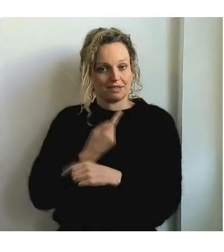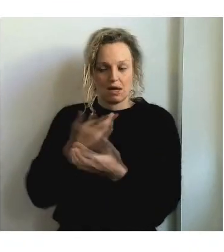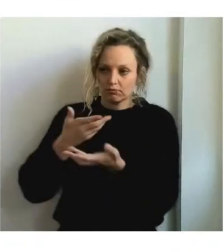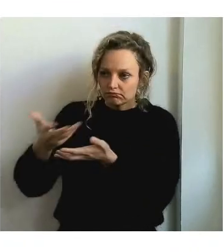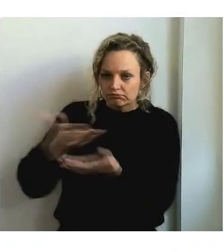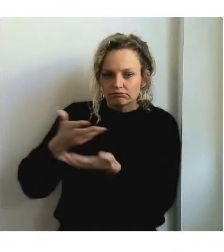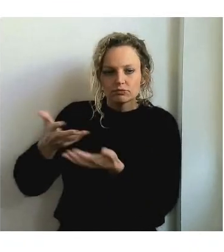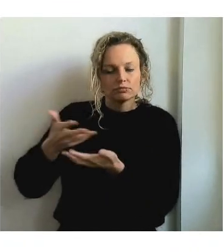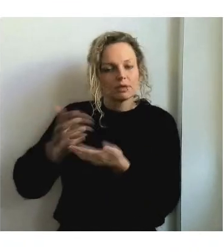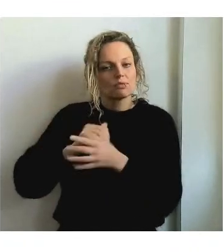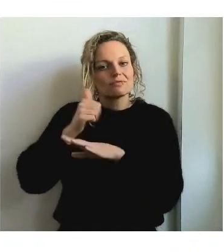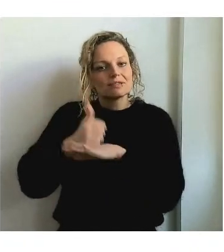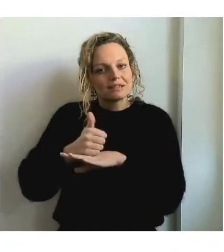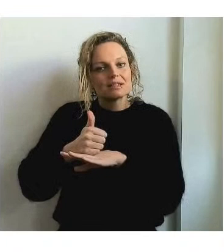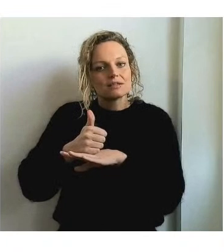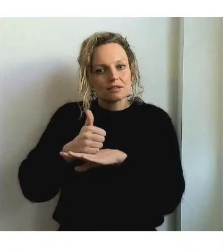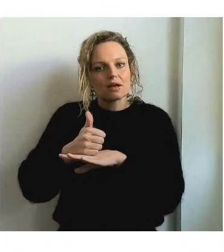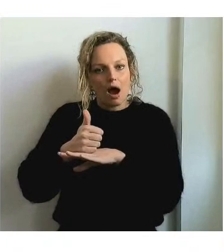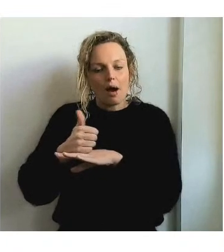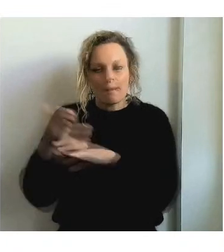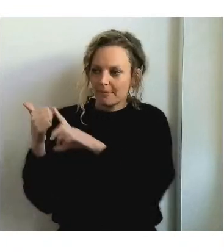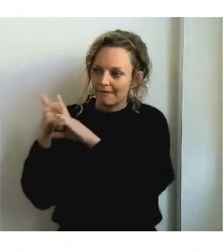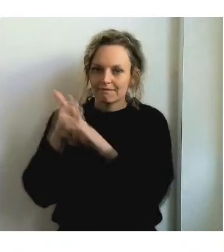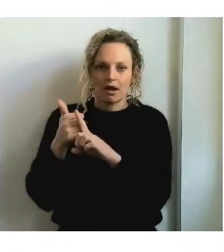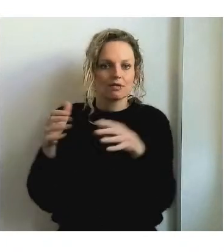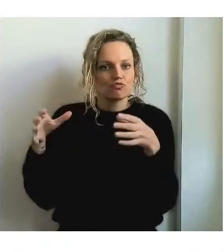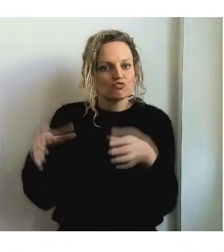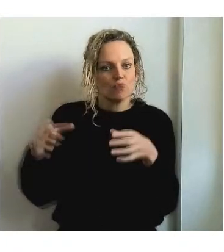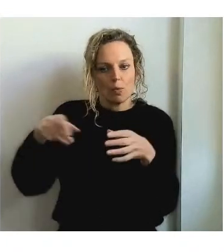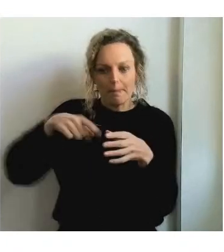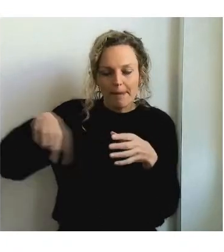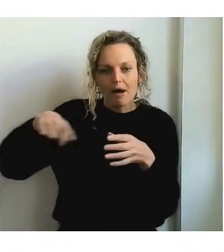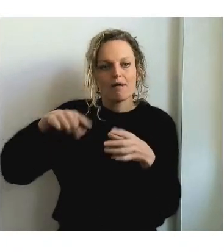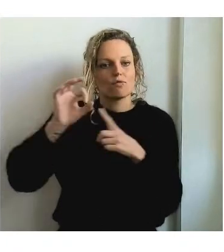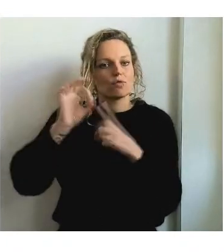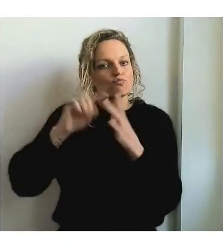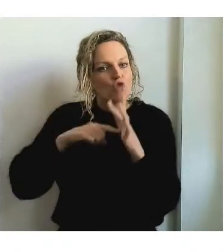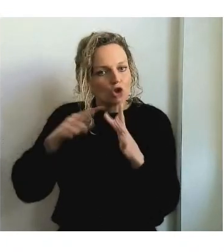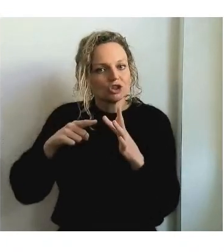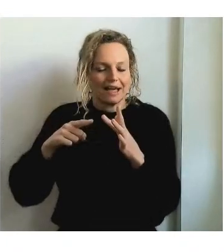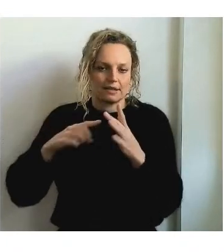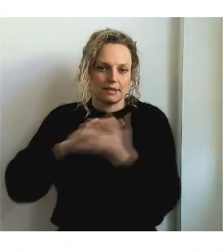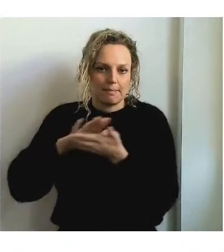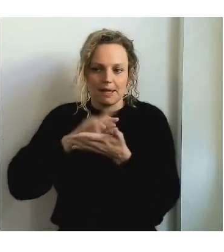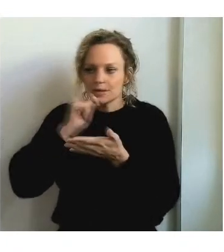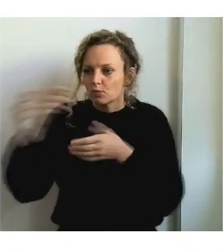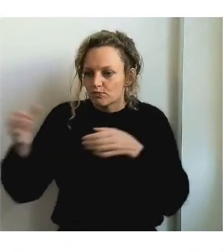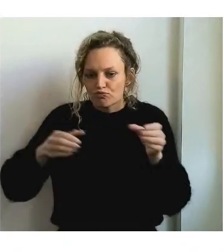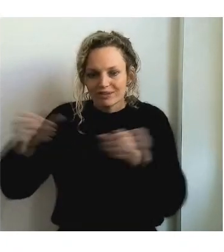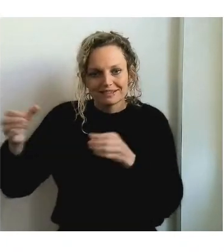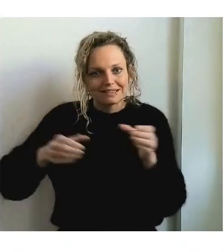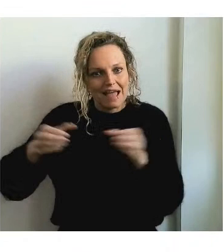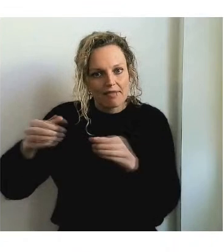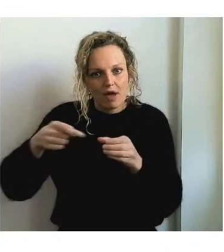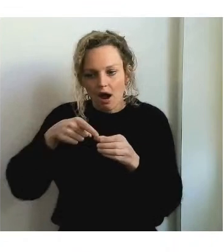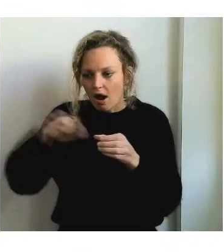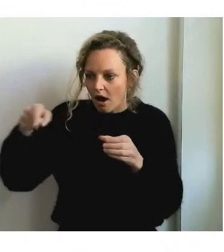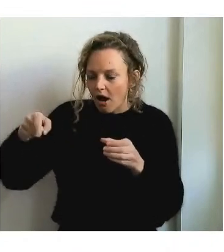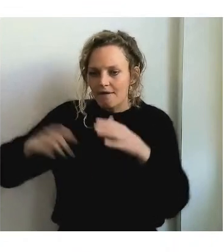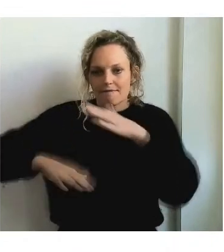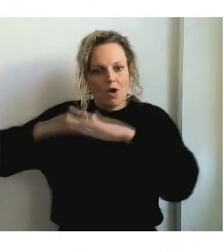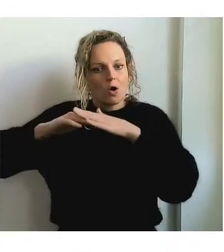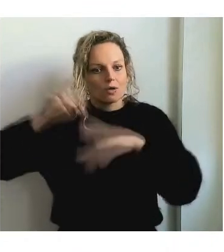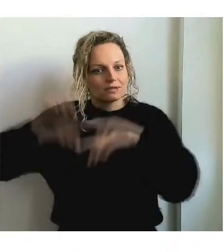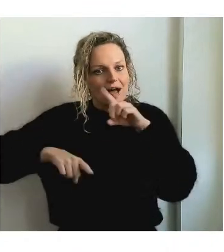a advisory group for the project that would bring together kind of full diversity of the